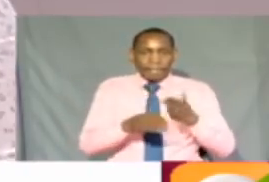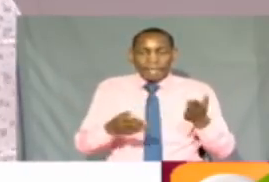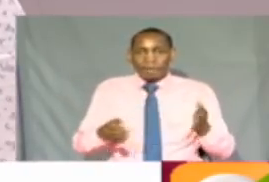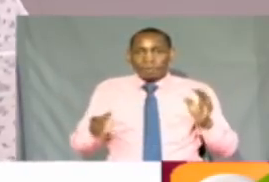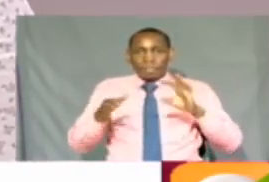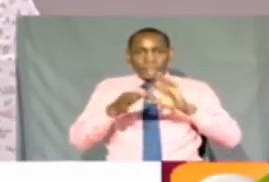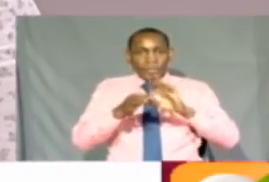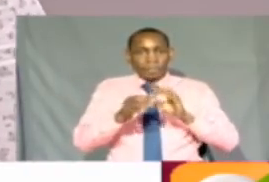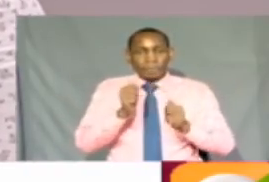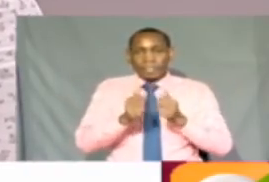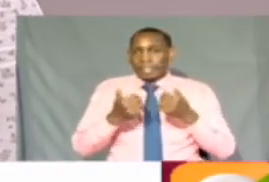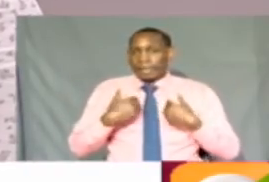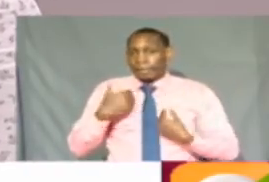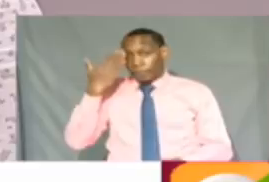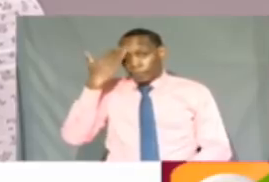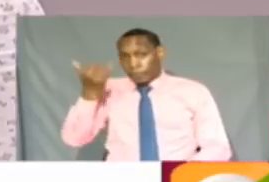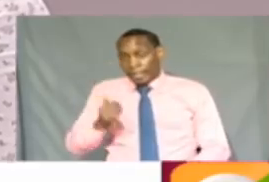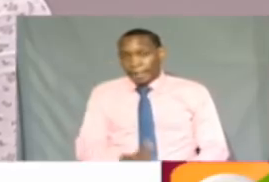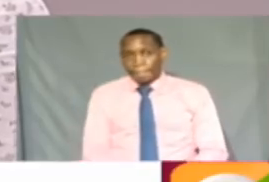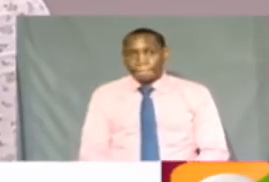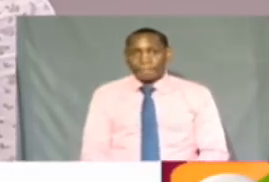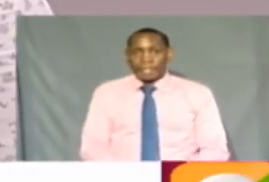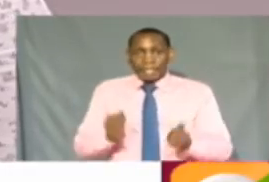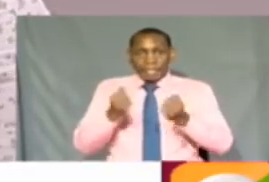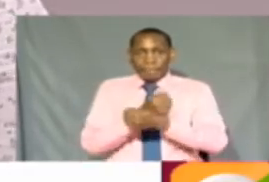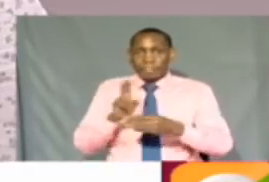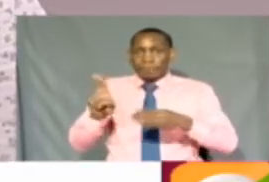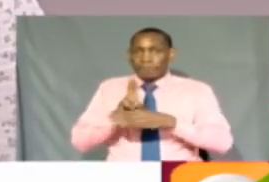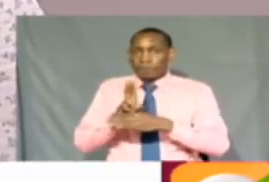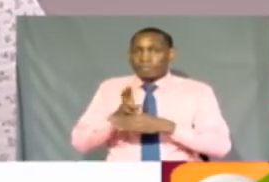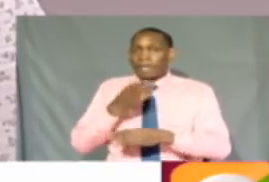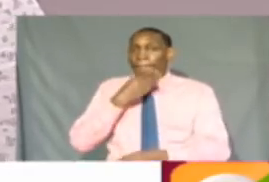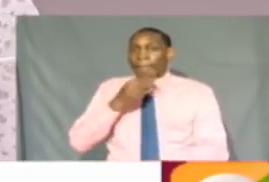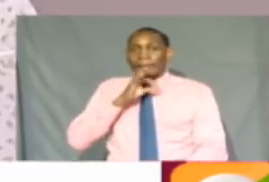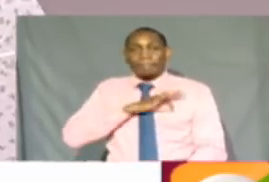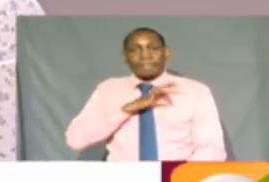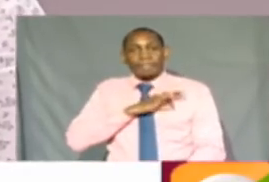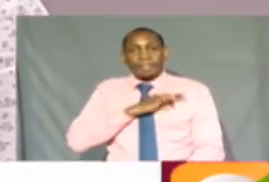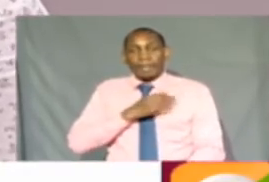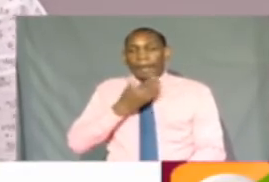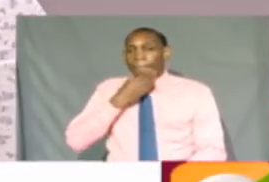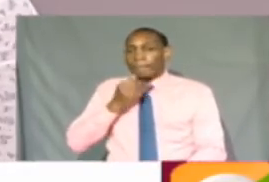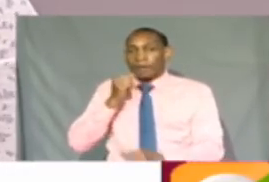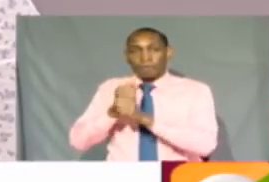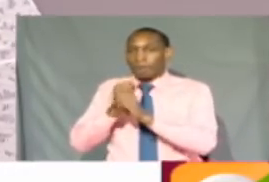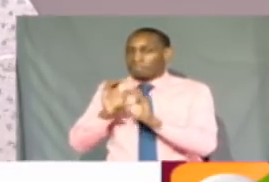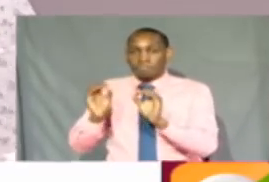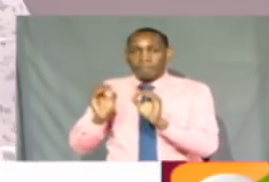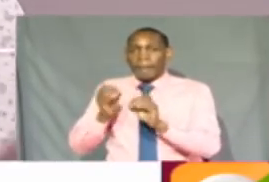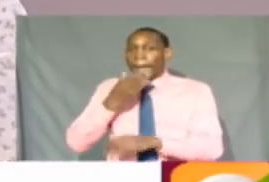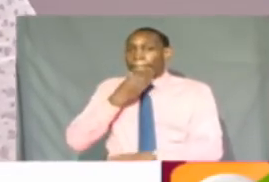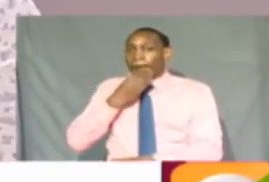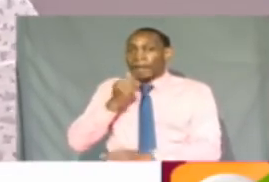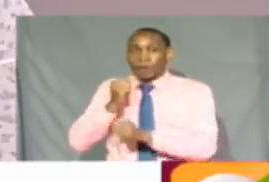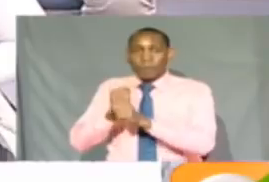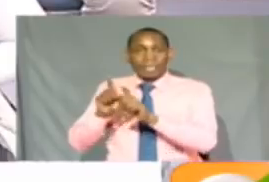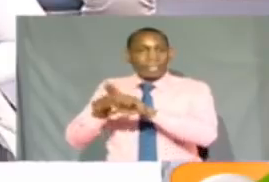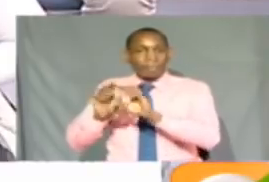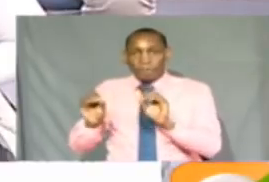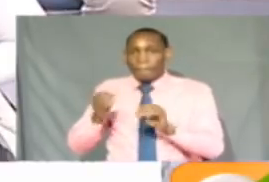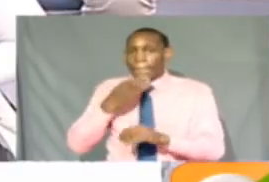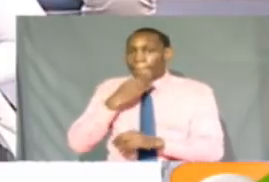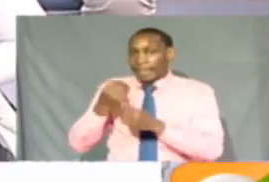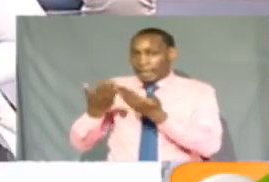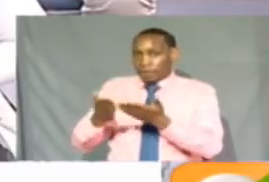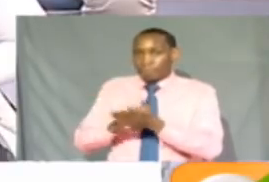having behind us, you know, because you should not use a man as a bank. A man is not a job, let me say that. A man is not a job. A man is